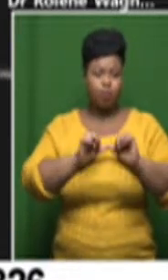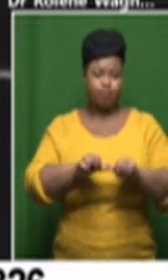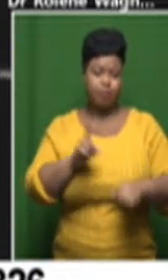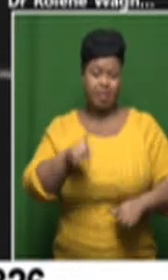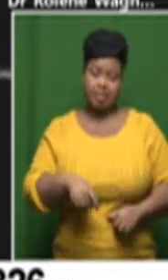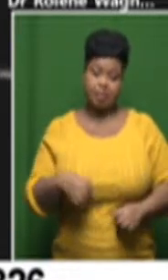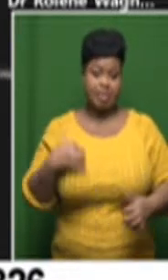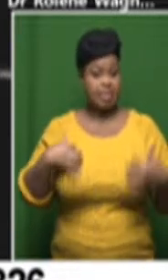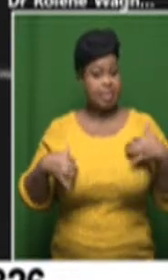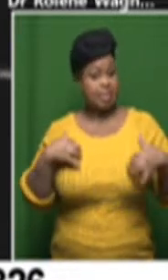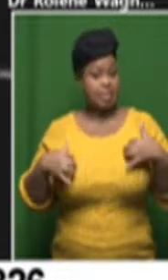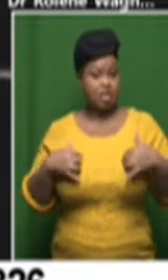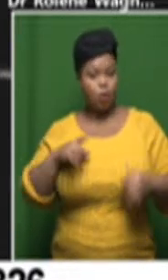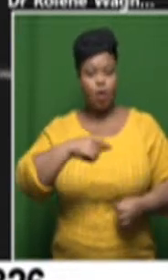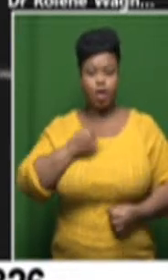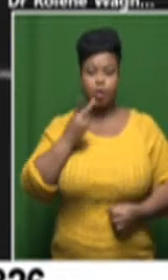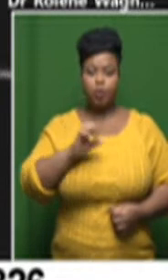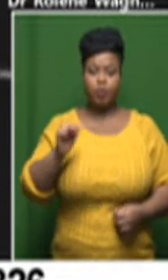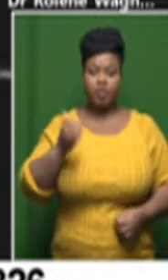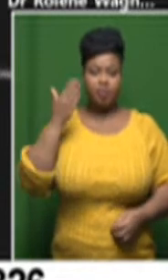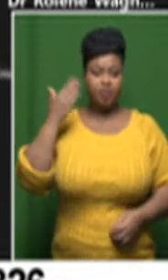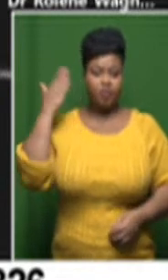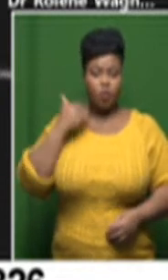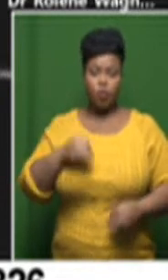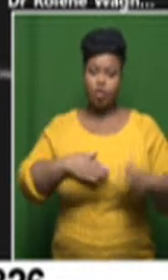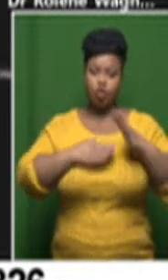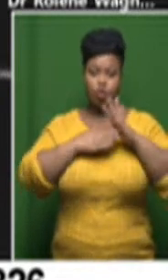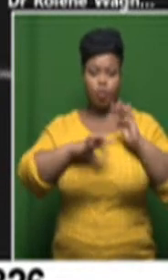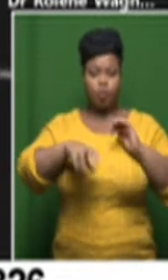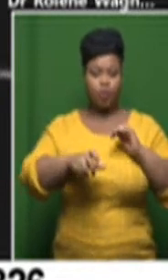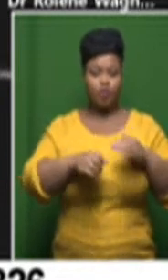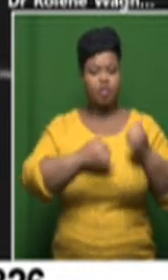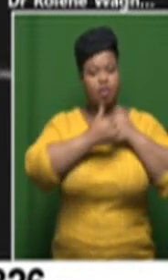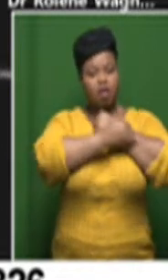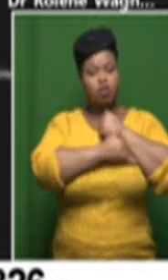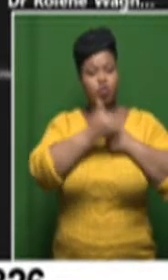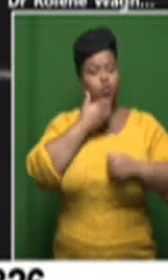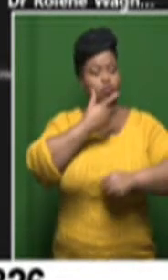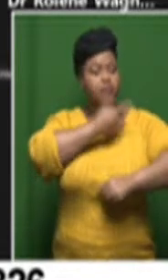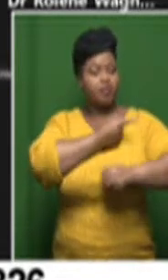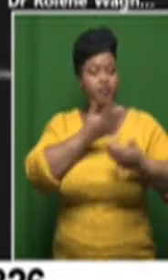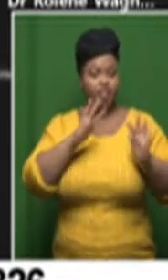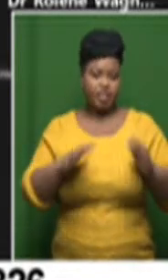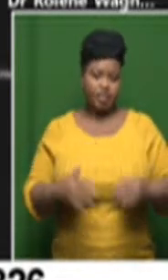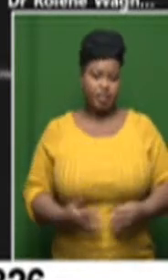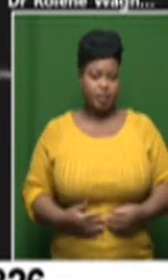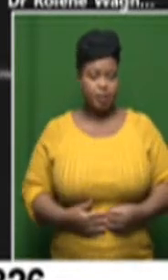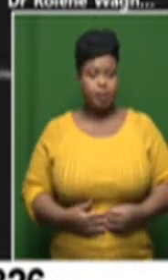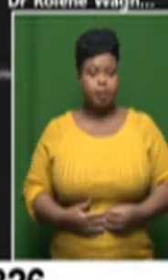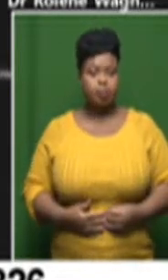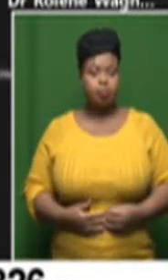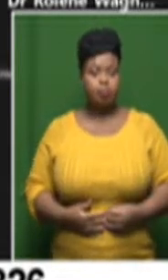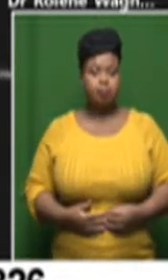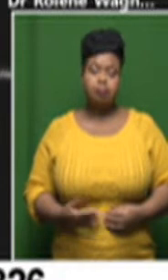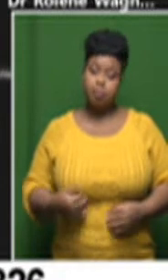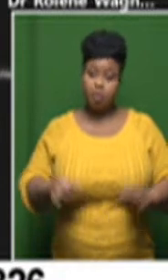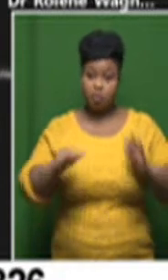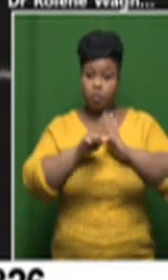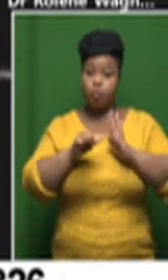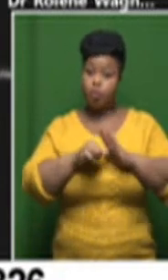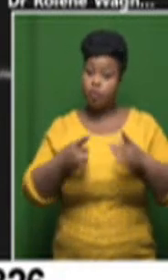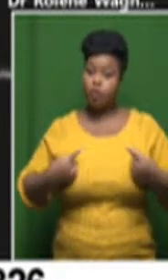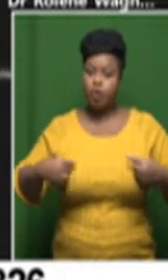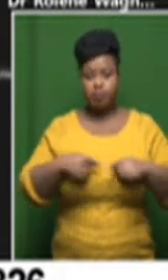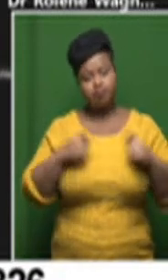very excited when 2 weeks ago we were the lead province in the country with respect to vaccinating. And it's important for us